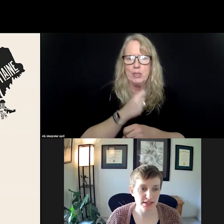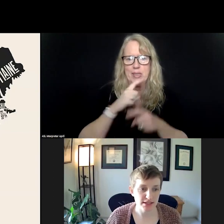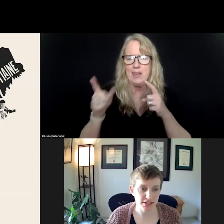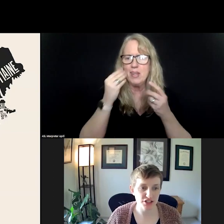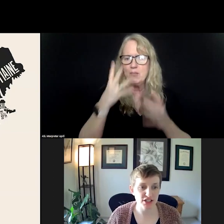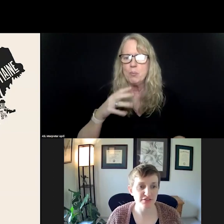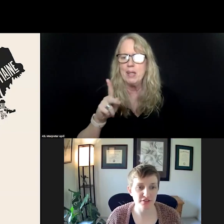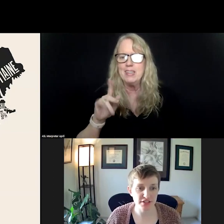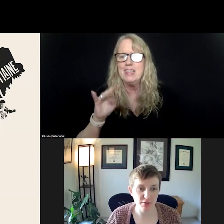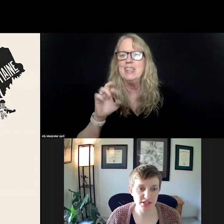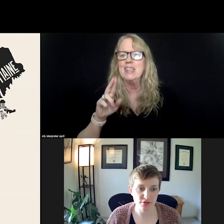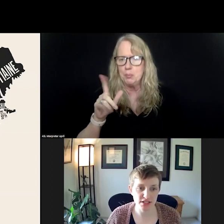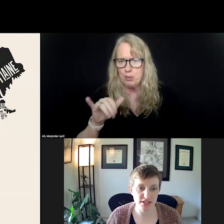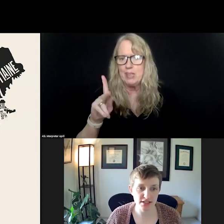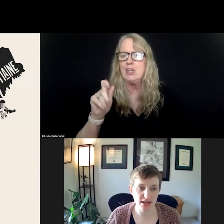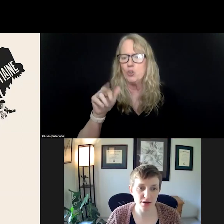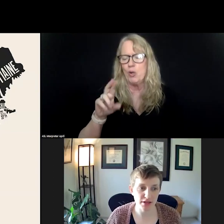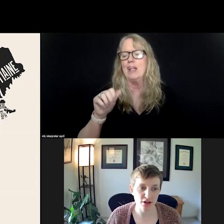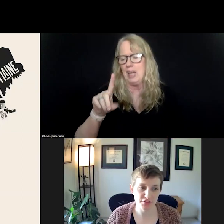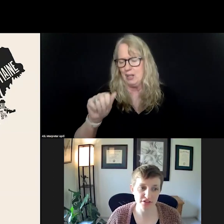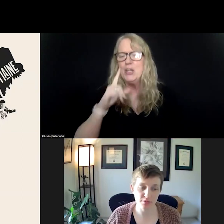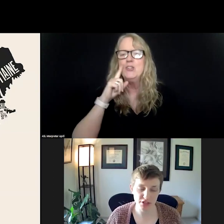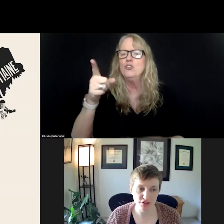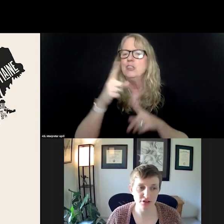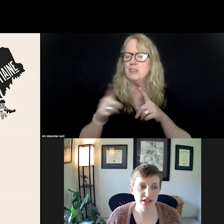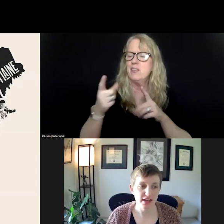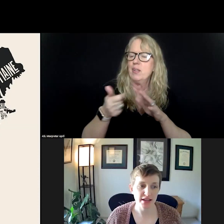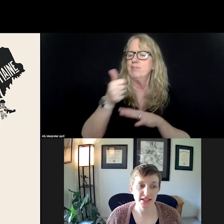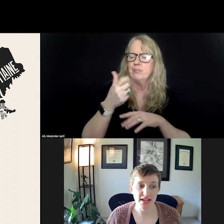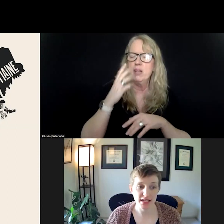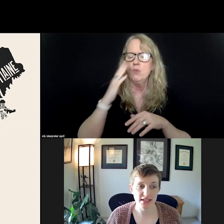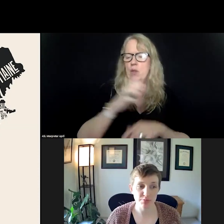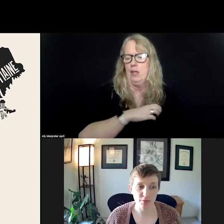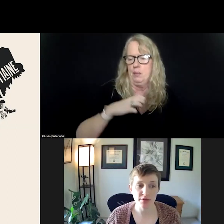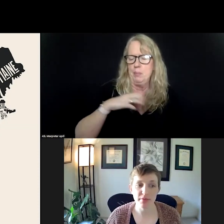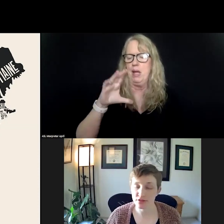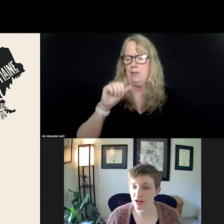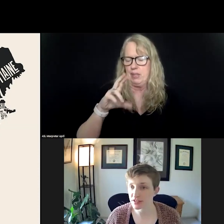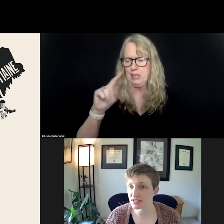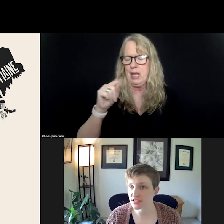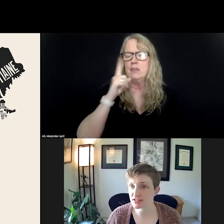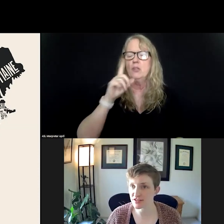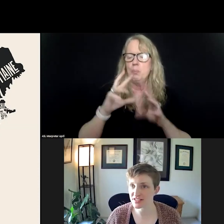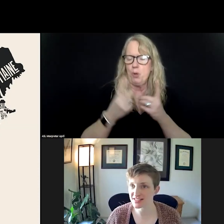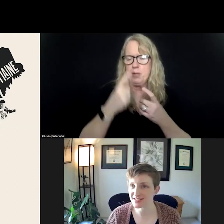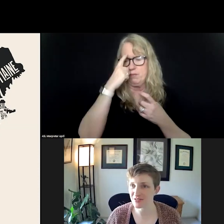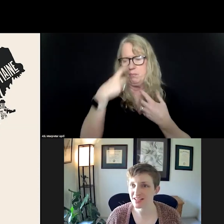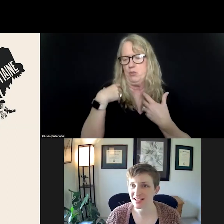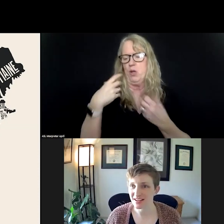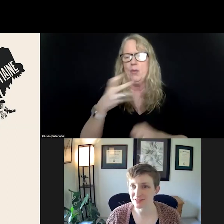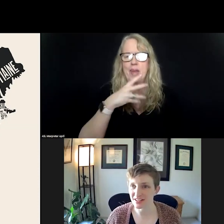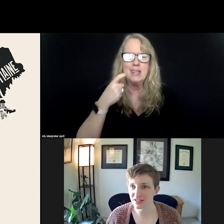Kimberly is the section chief of statewide services in the Office of the Commissioner at the Connecticut Department of Mental Health and Addiction Services.